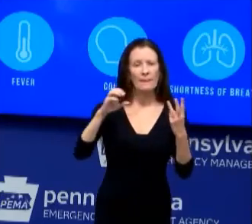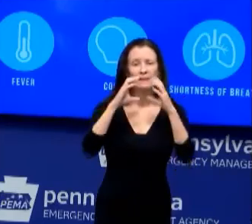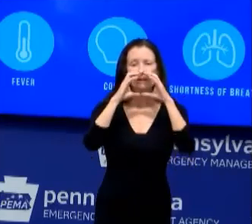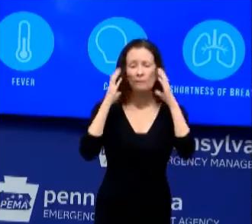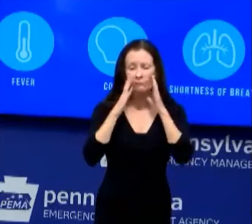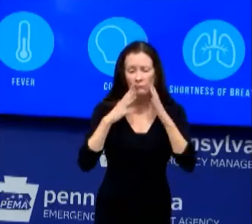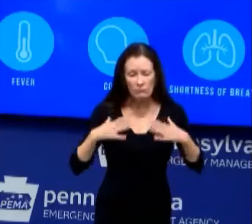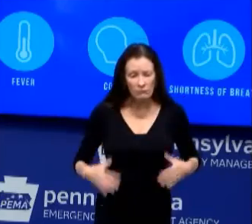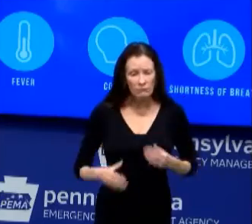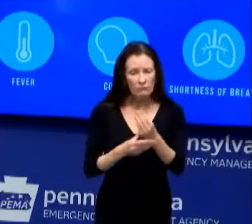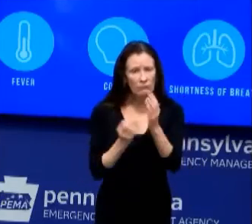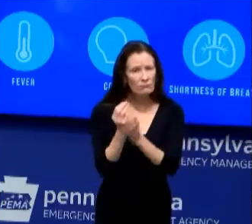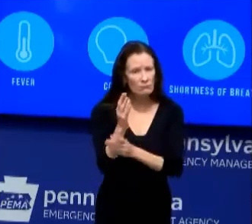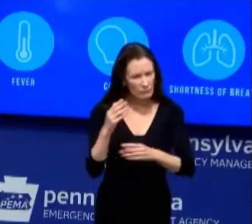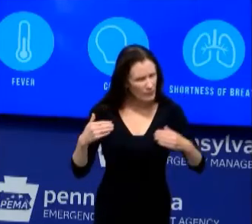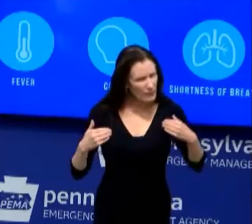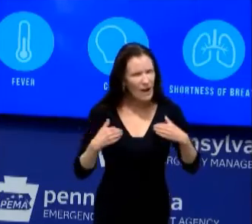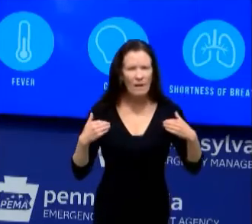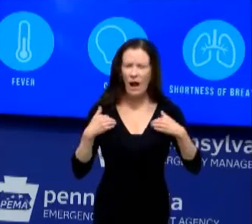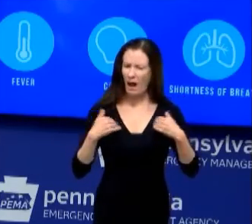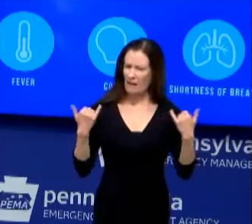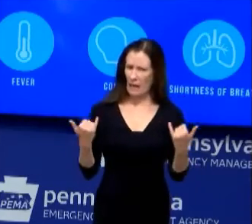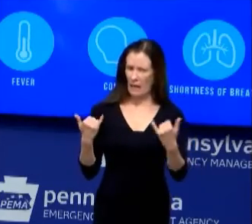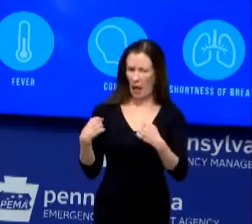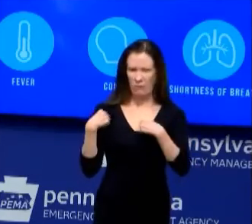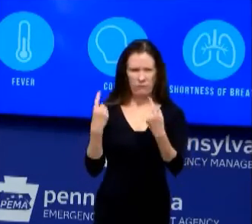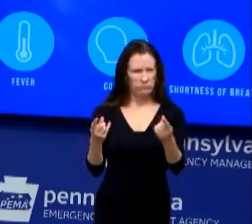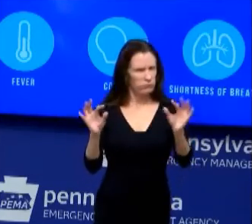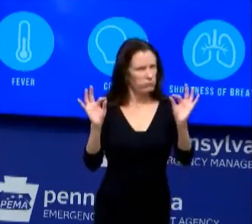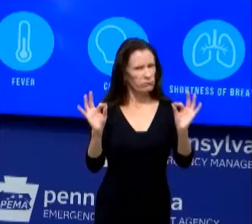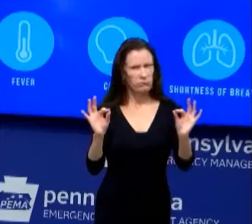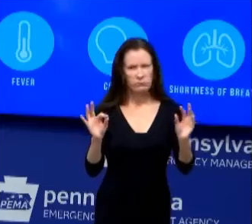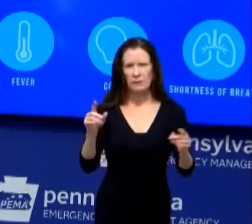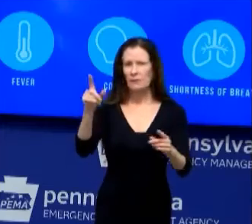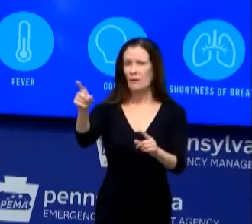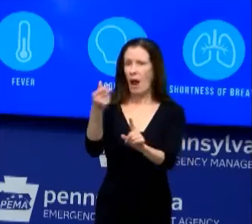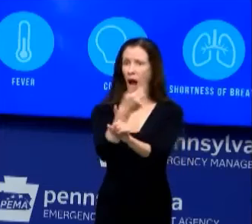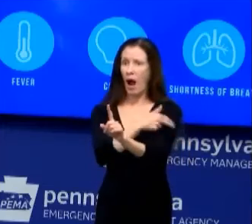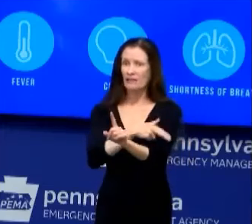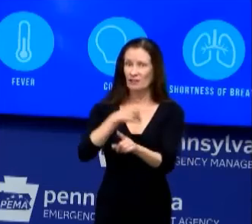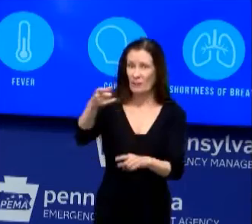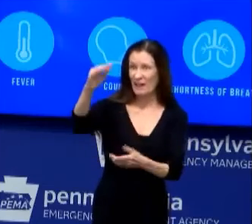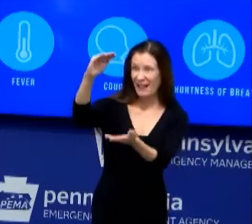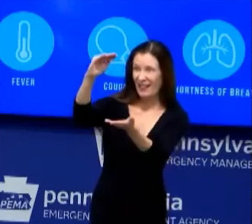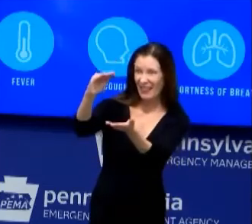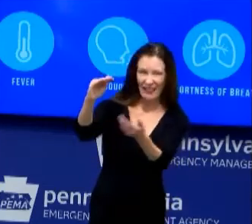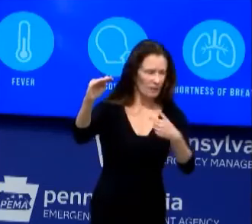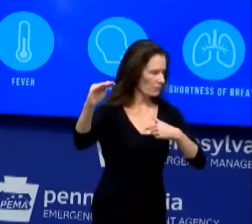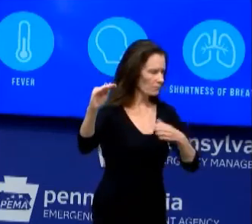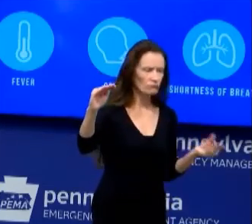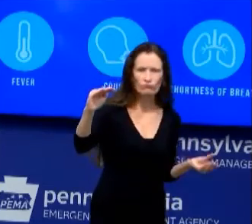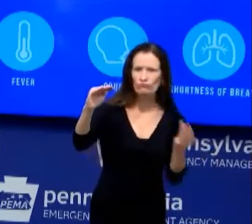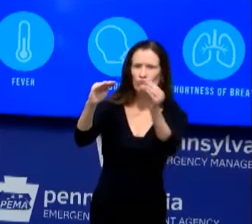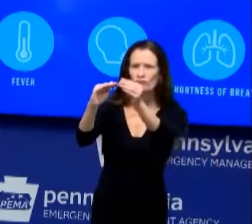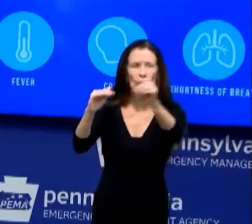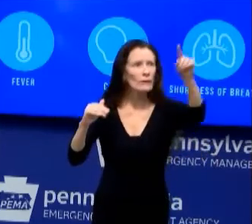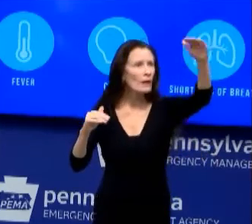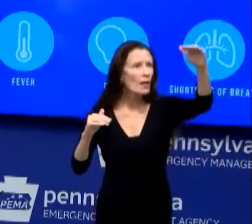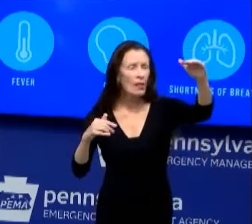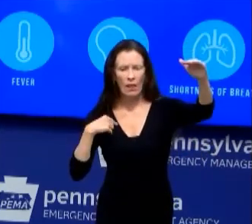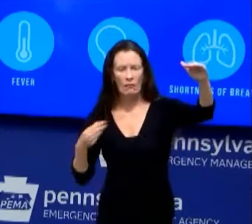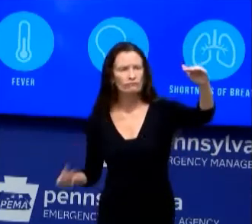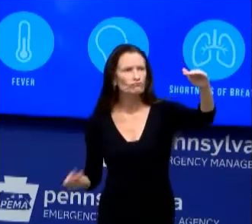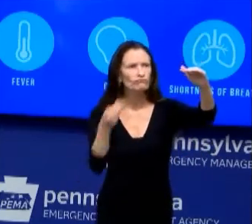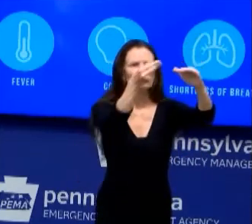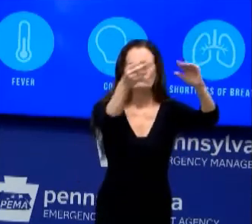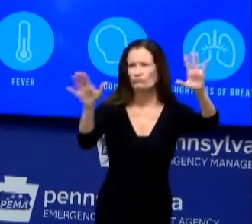of that equipment to hospitals as they need it, and then getting in supplies. But we want to anticipate and prepare for is